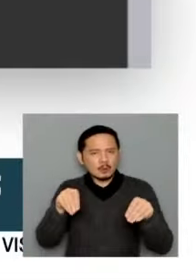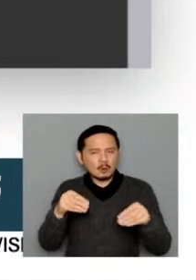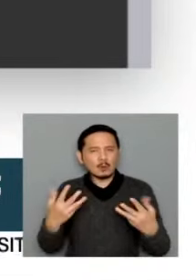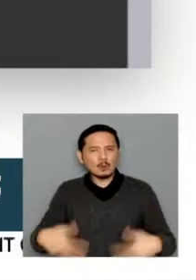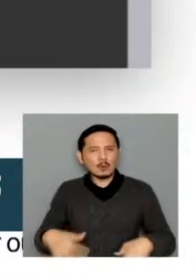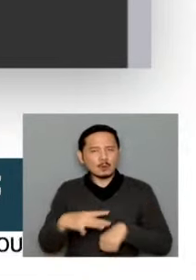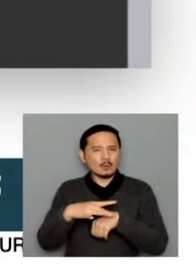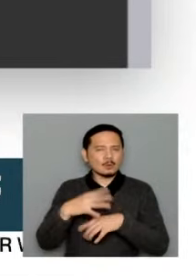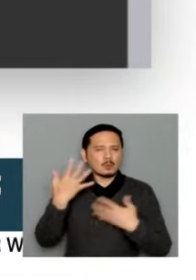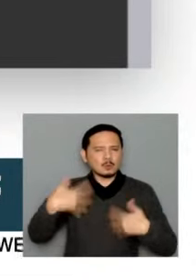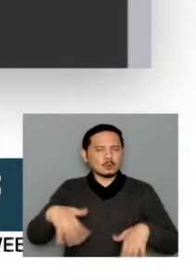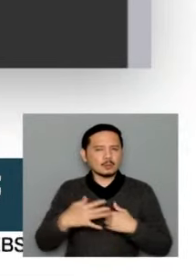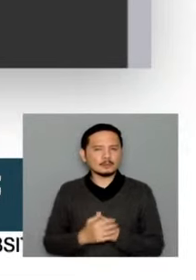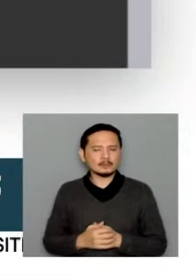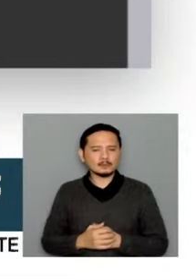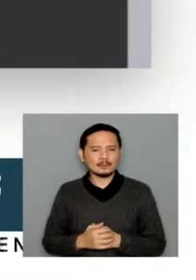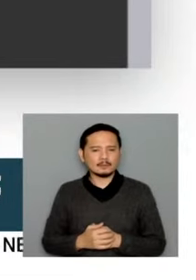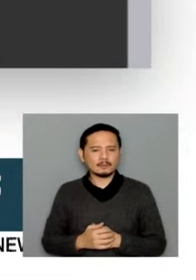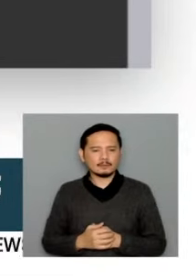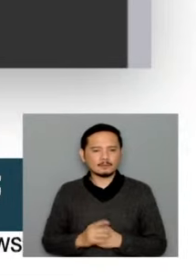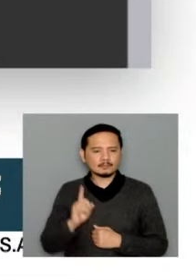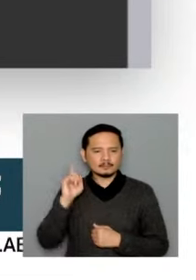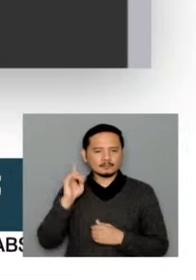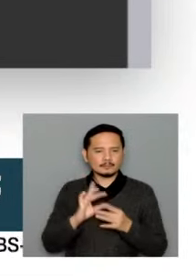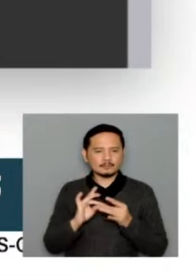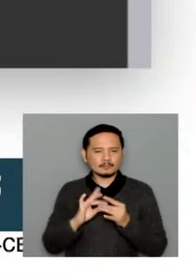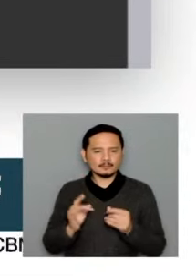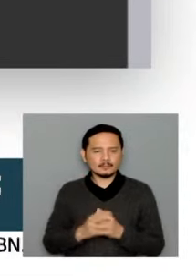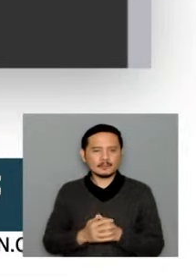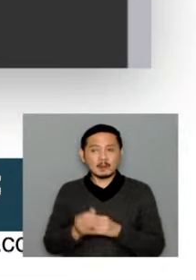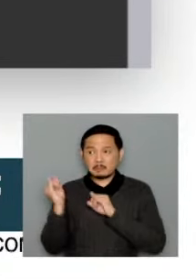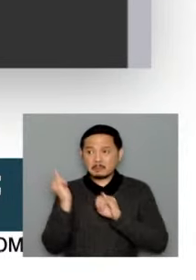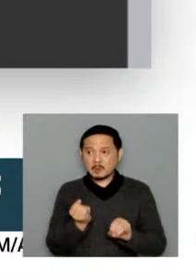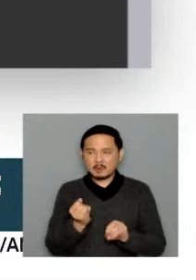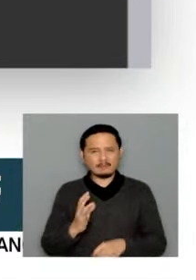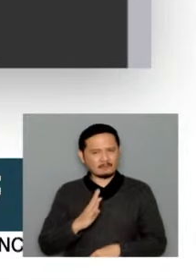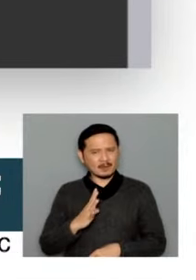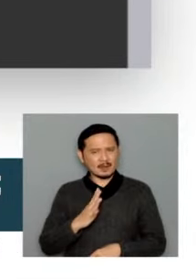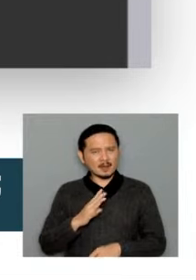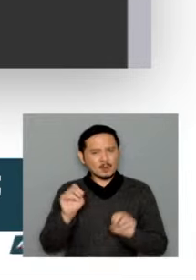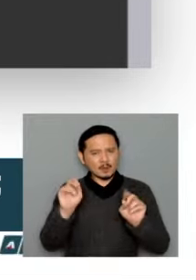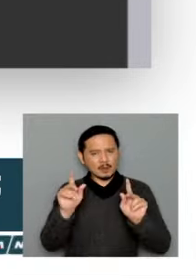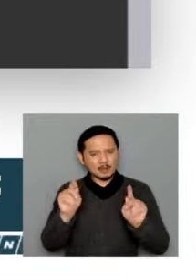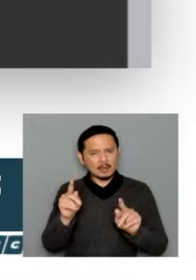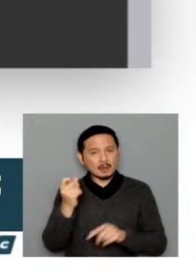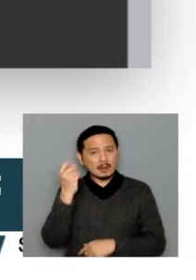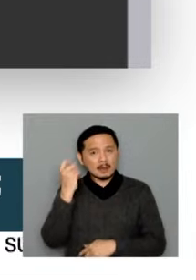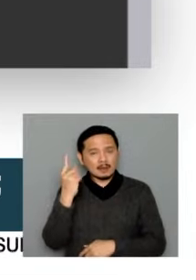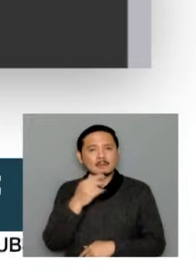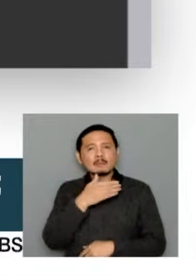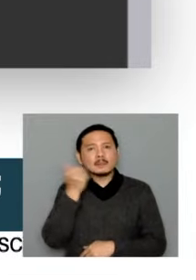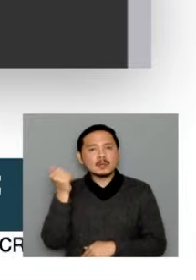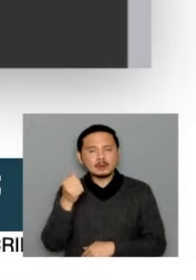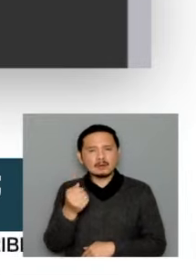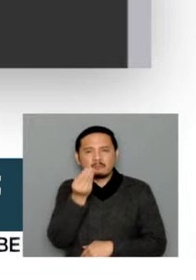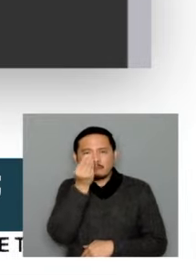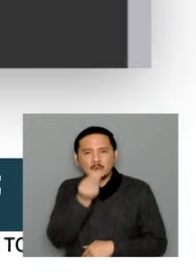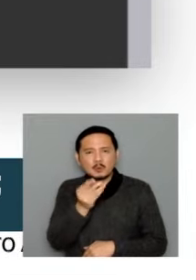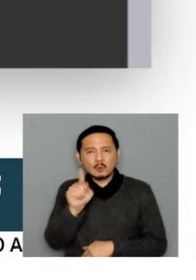Hindi naman din kami against sa importation kung talagang kailangan. Ang pakiutak namin na sana ay maunti lang talaga kung